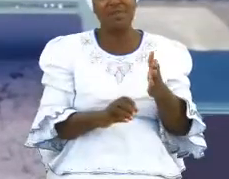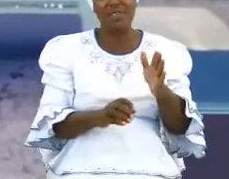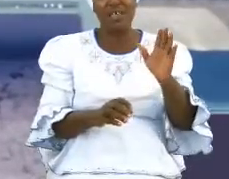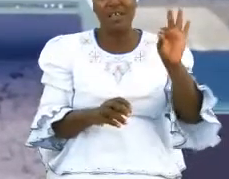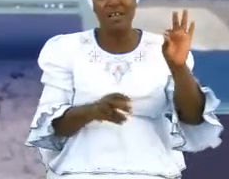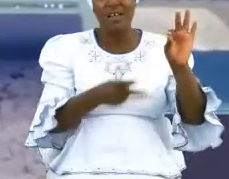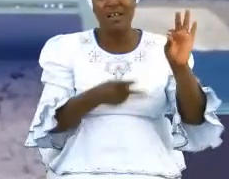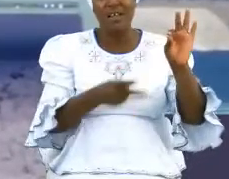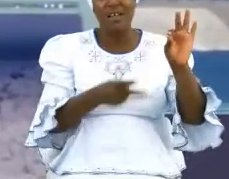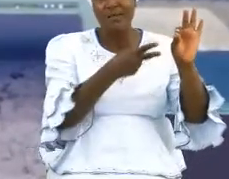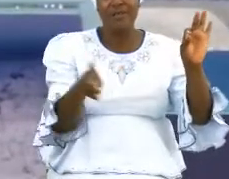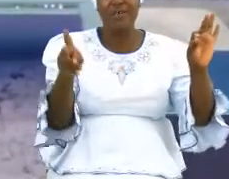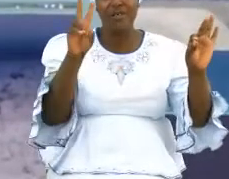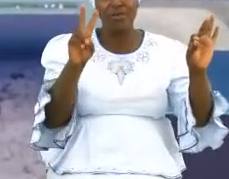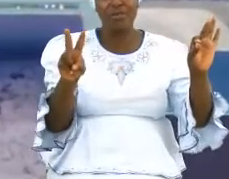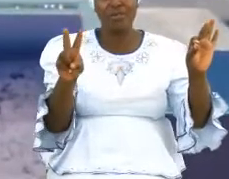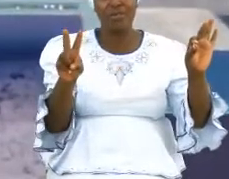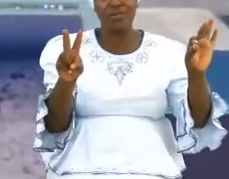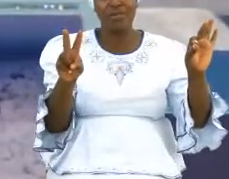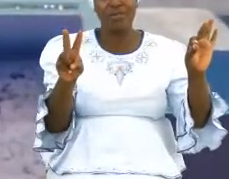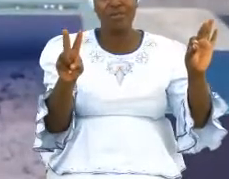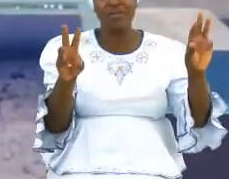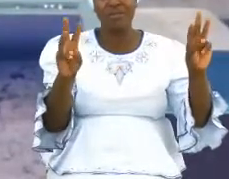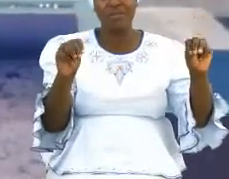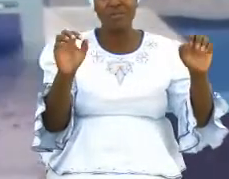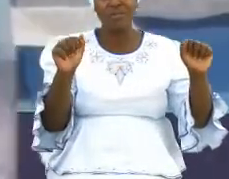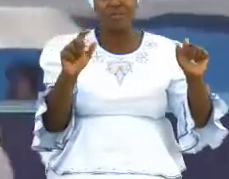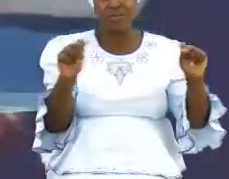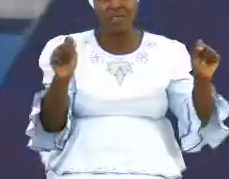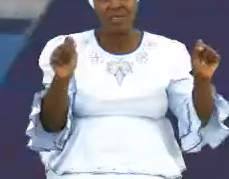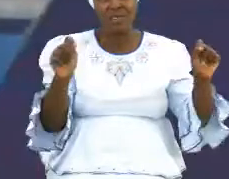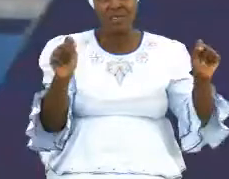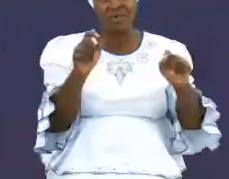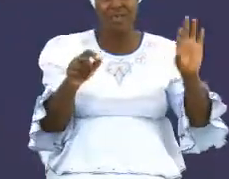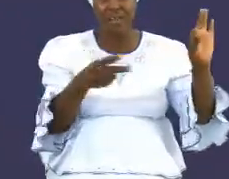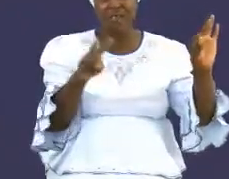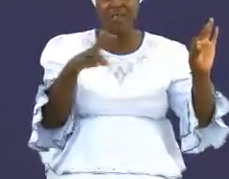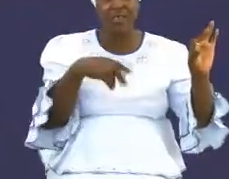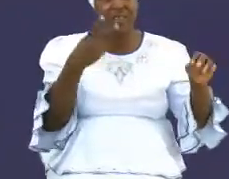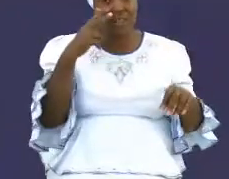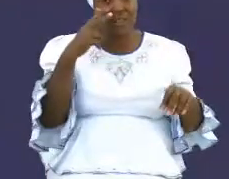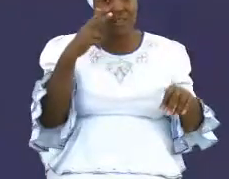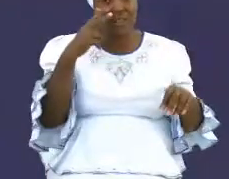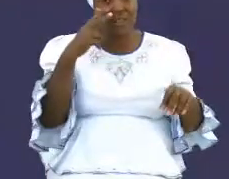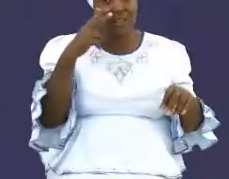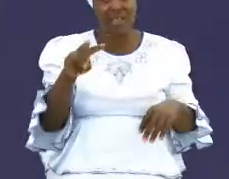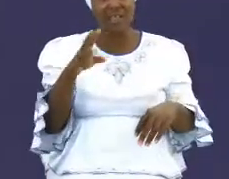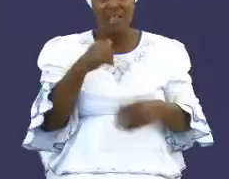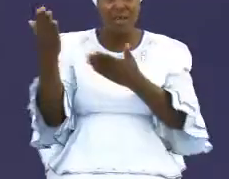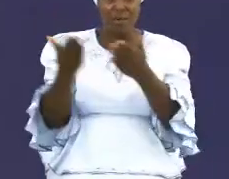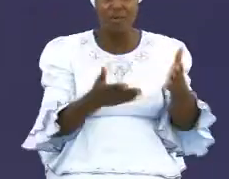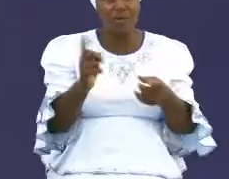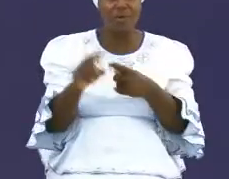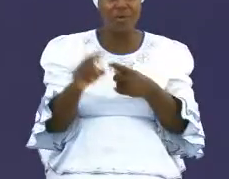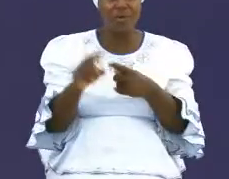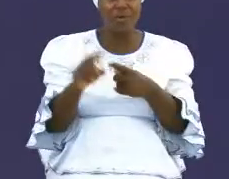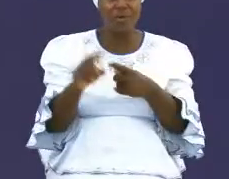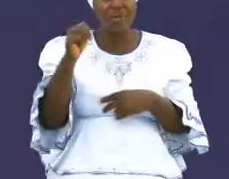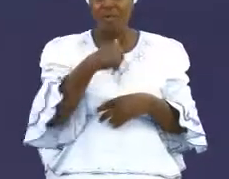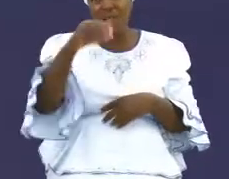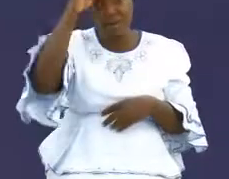9, reading from verse 2, it says, and behold, they brought to him a